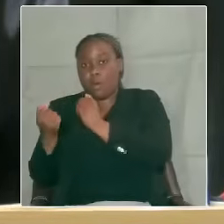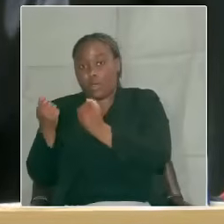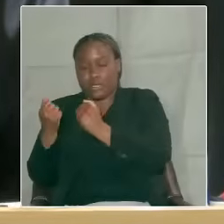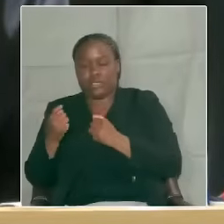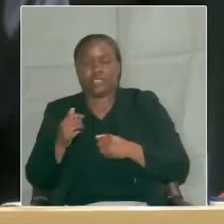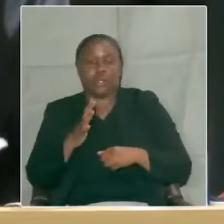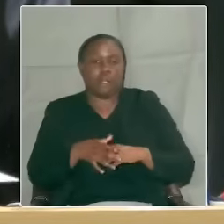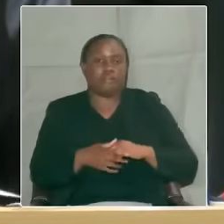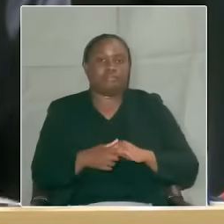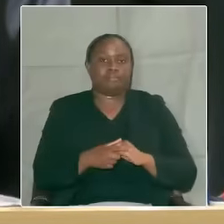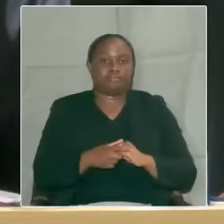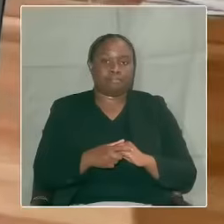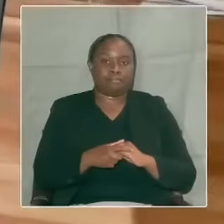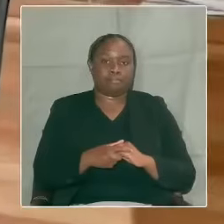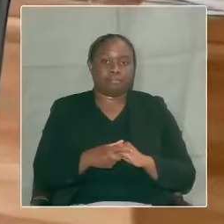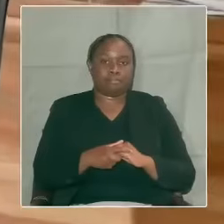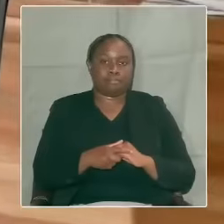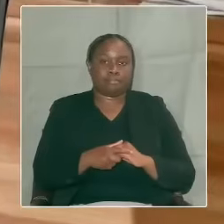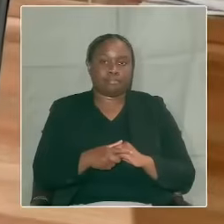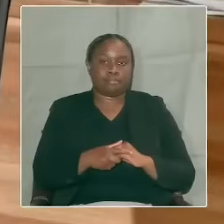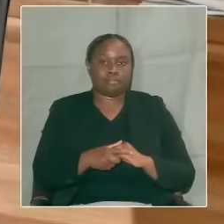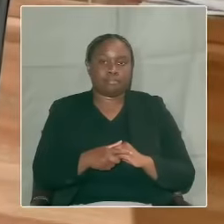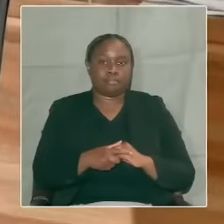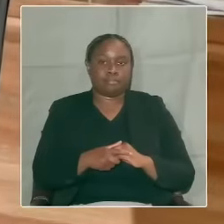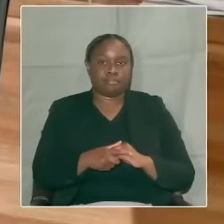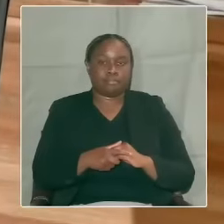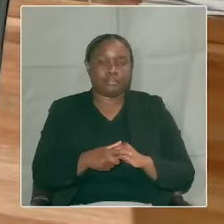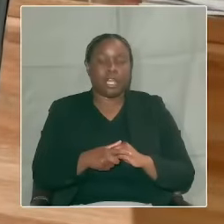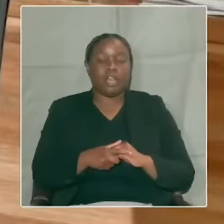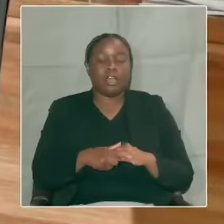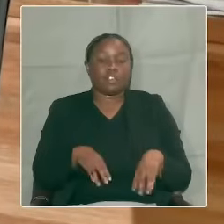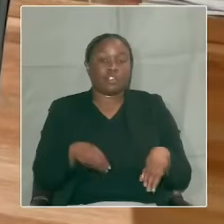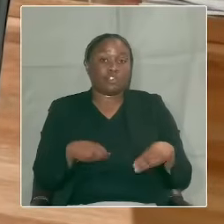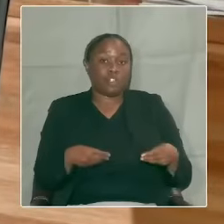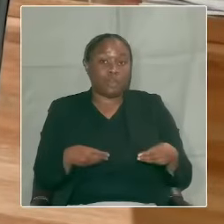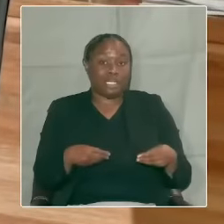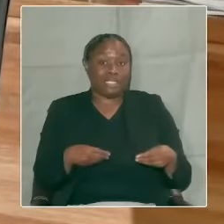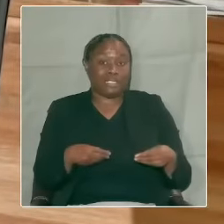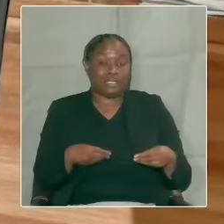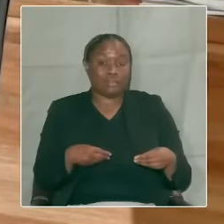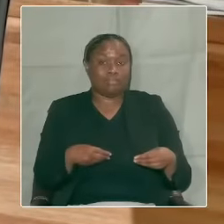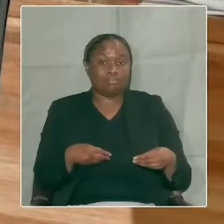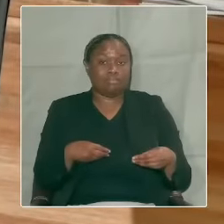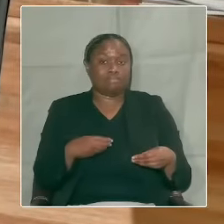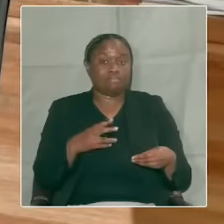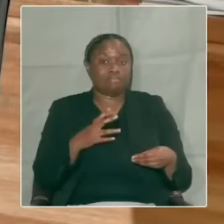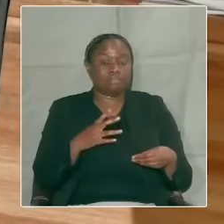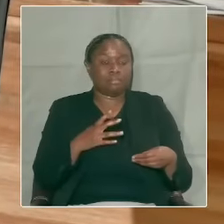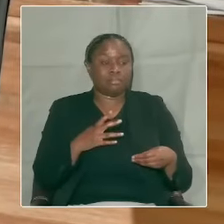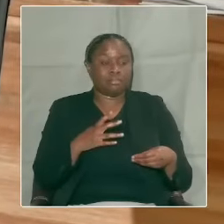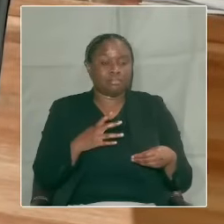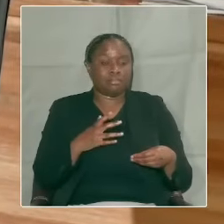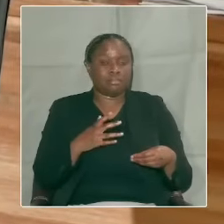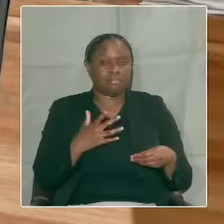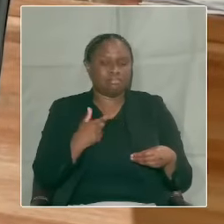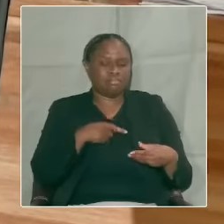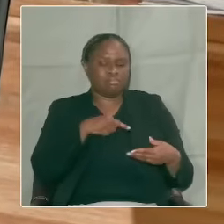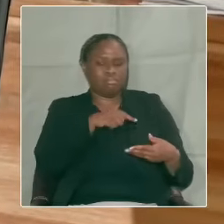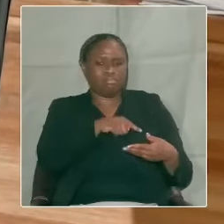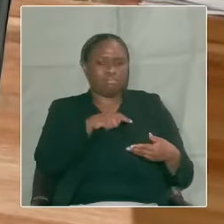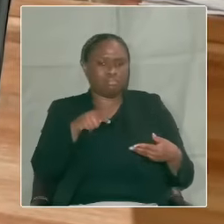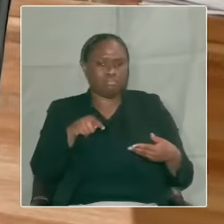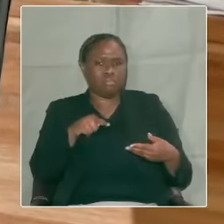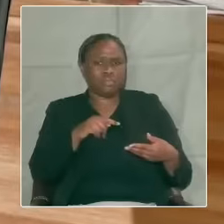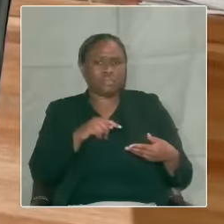And when we deal with the documents later, we will show that in respect of both these